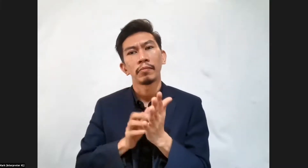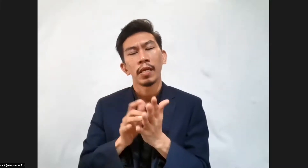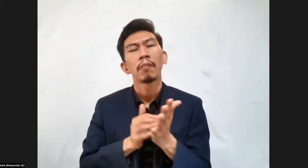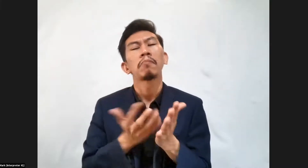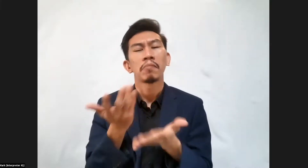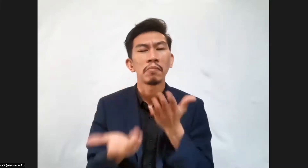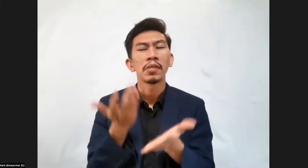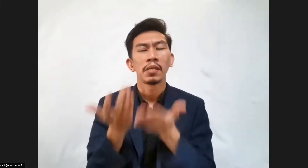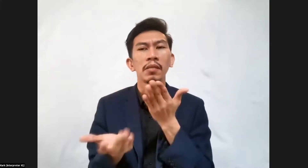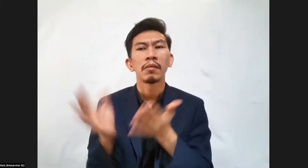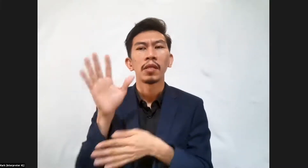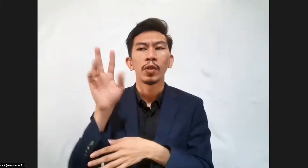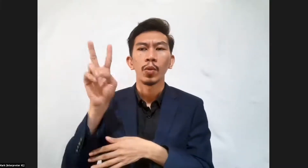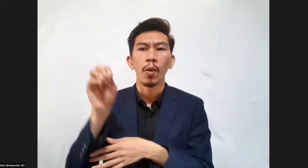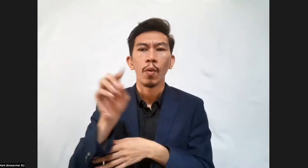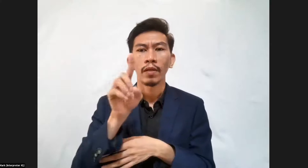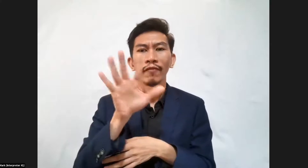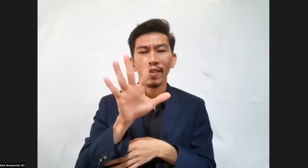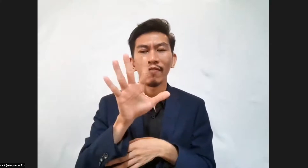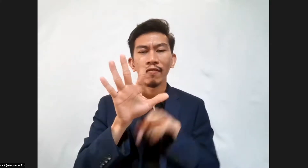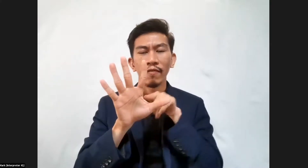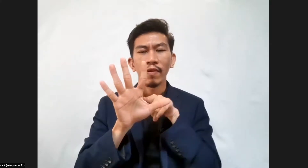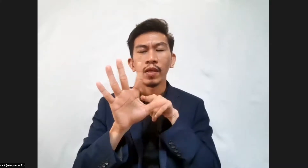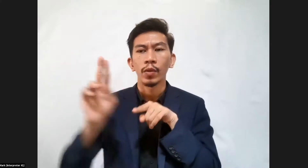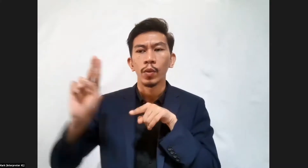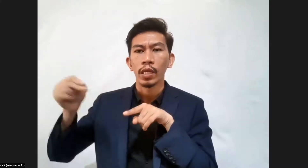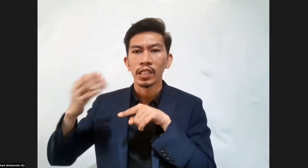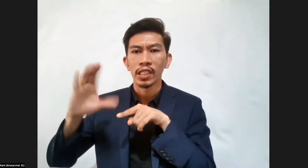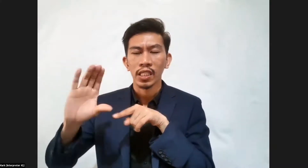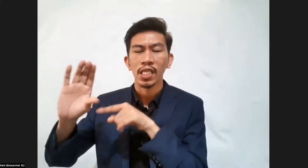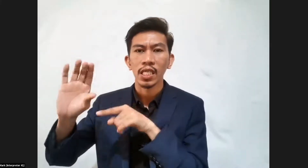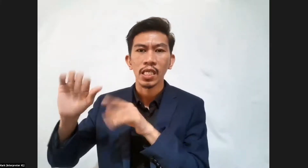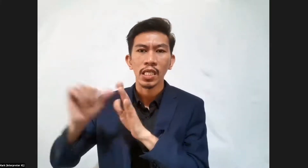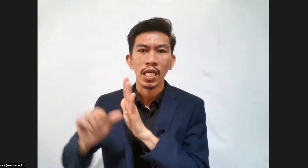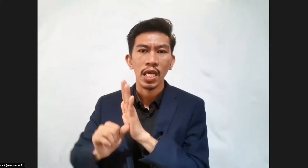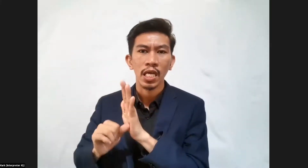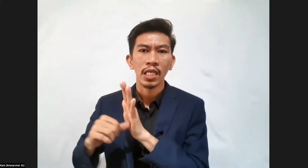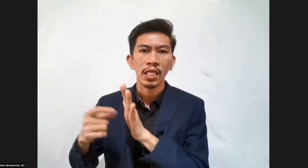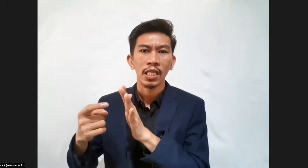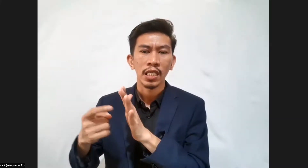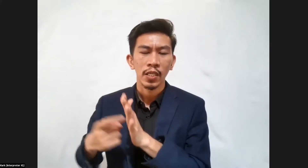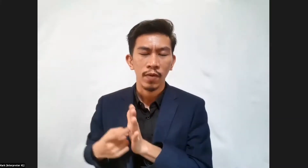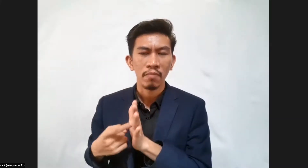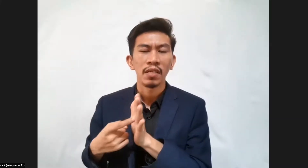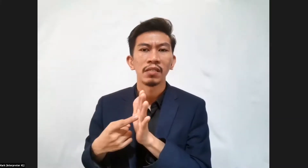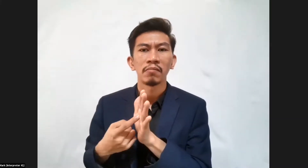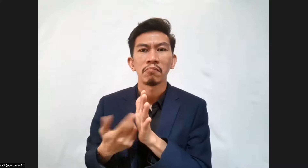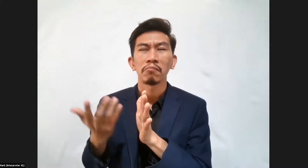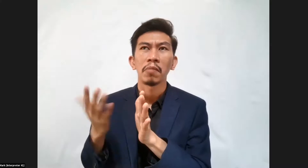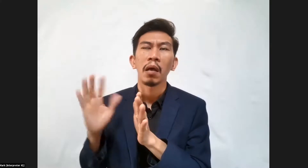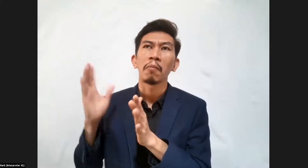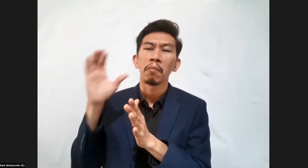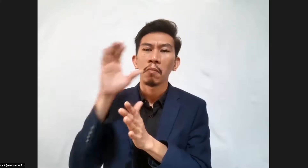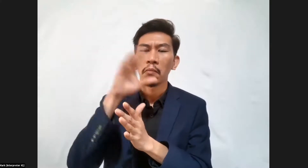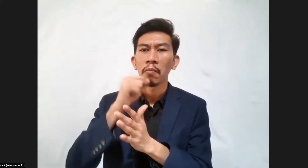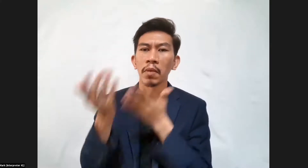year 2050, the UHC Act fiscal requirements under this scenario is projected to